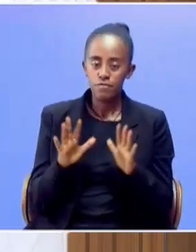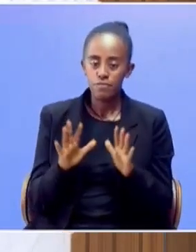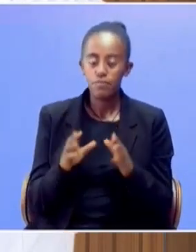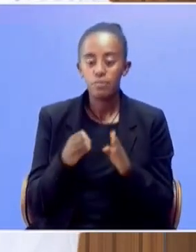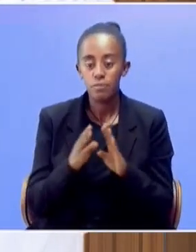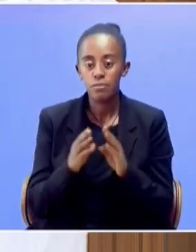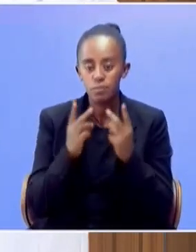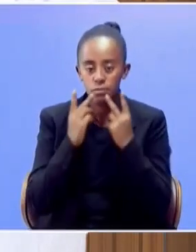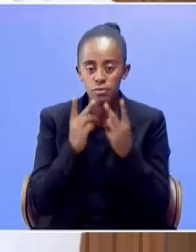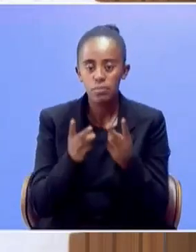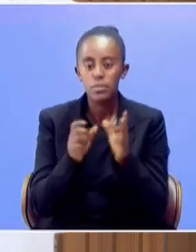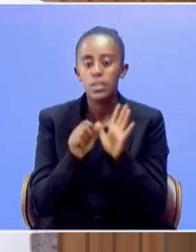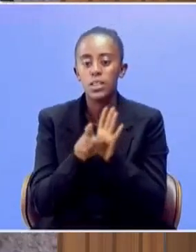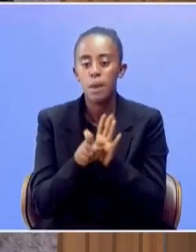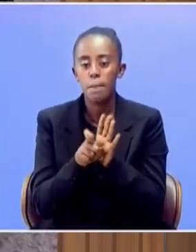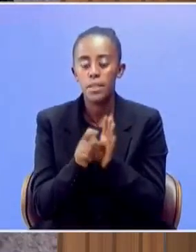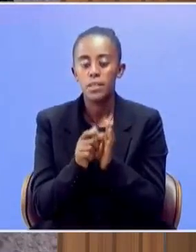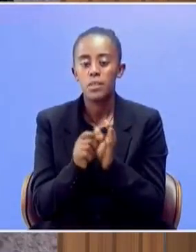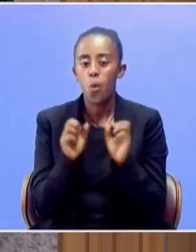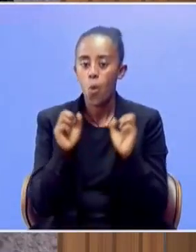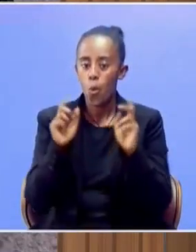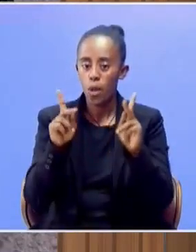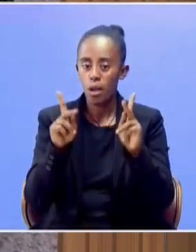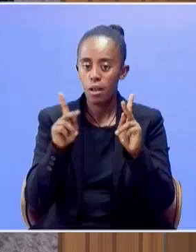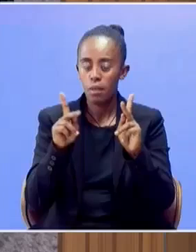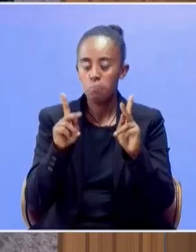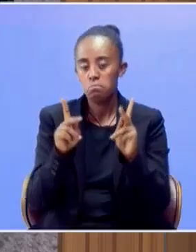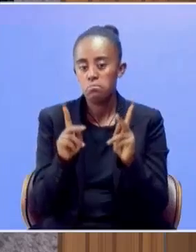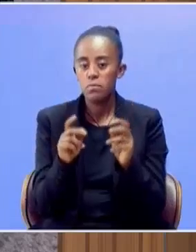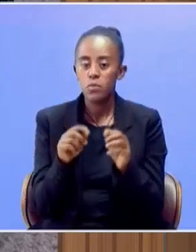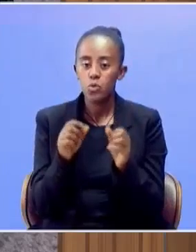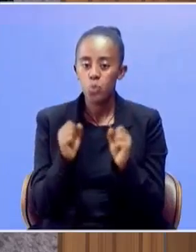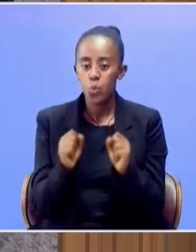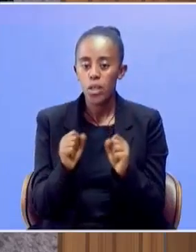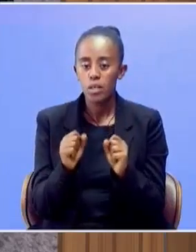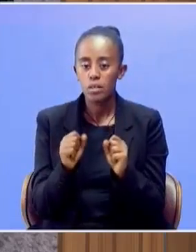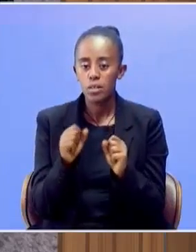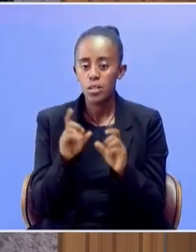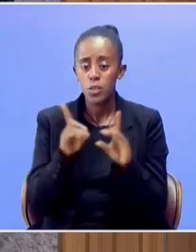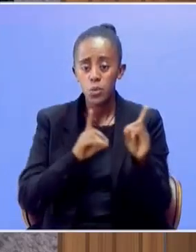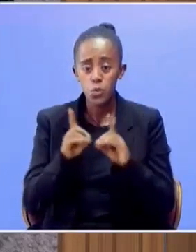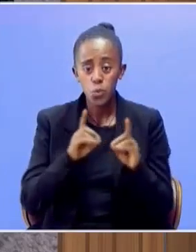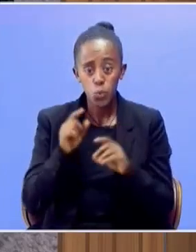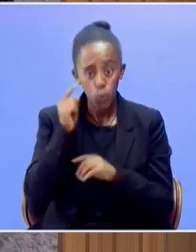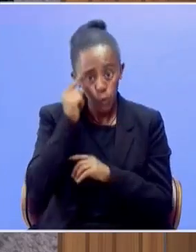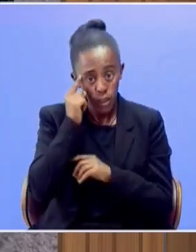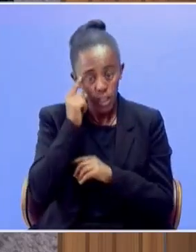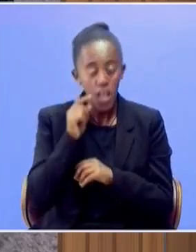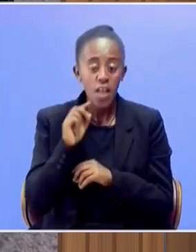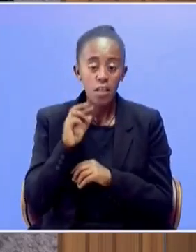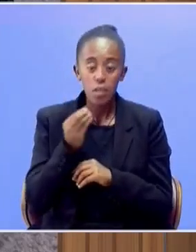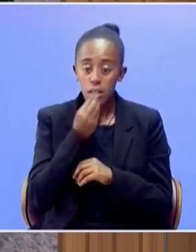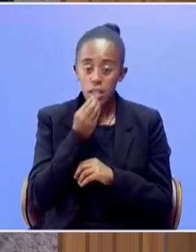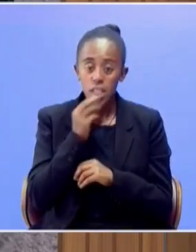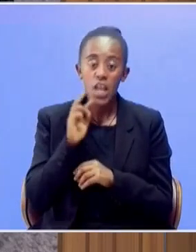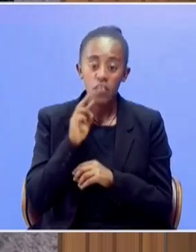us just see an example. Okay, you can say, do you think eating